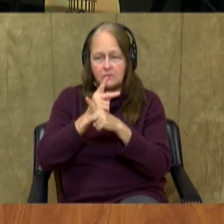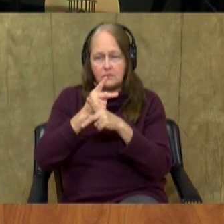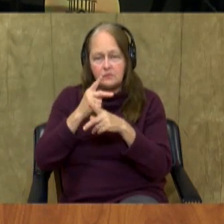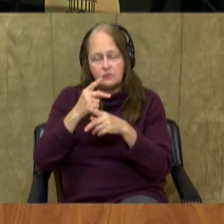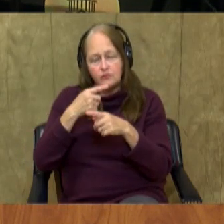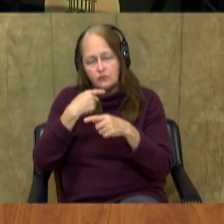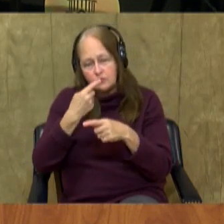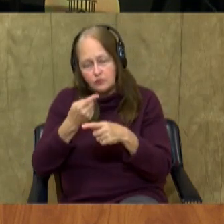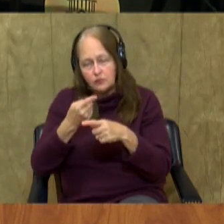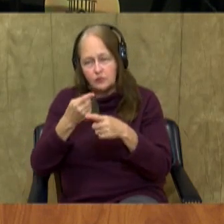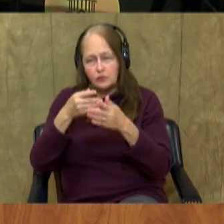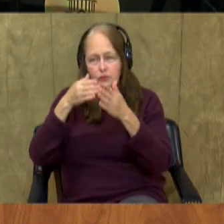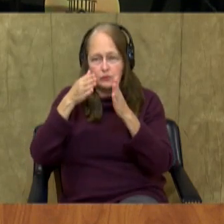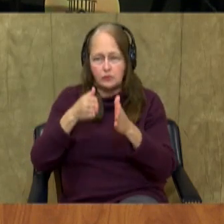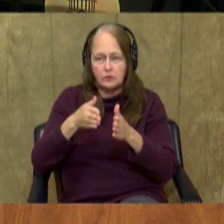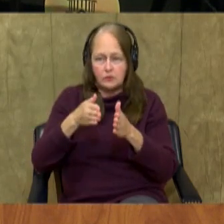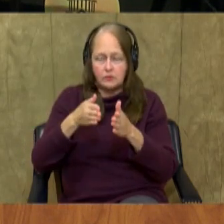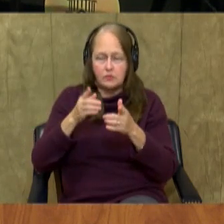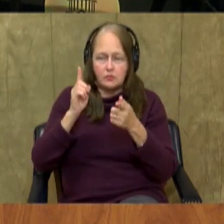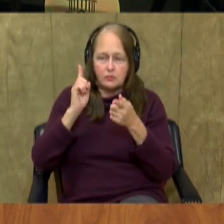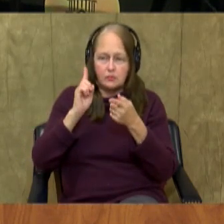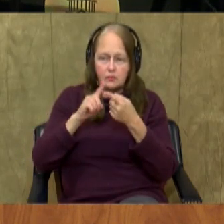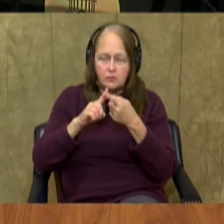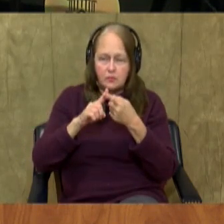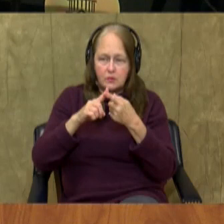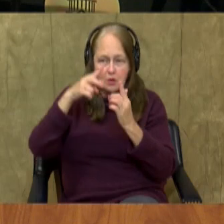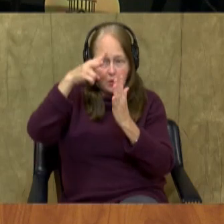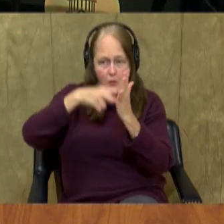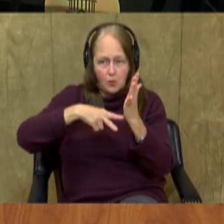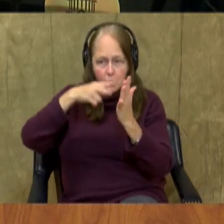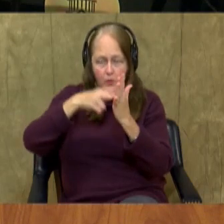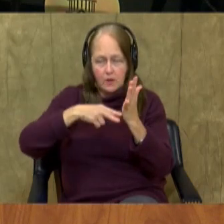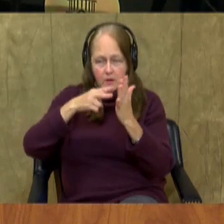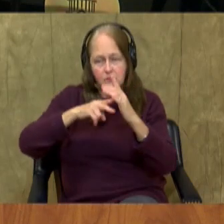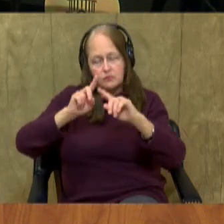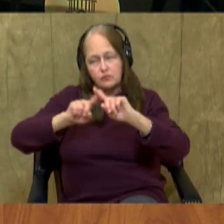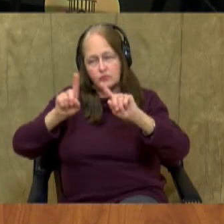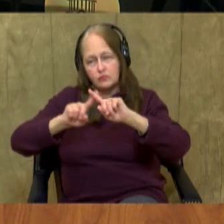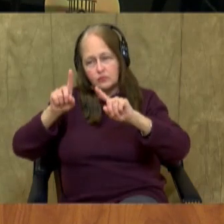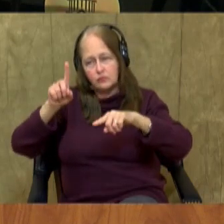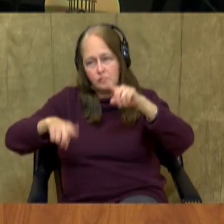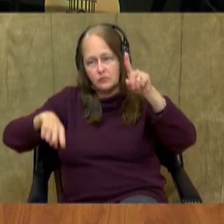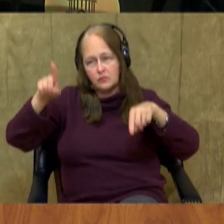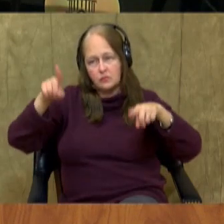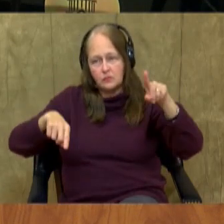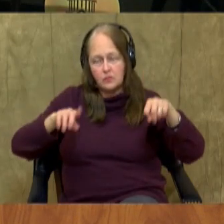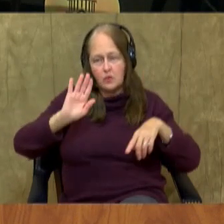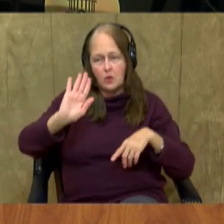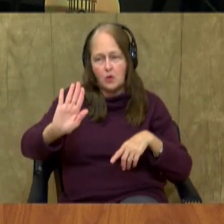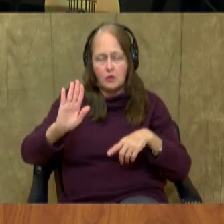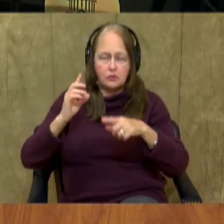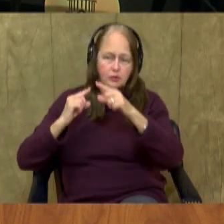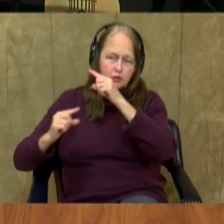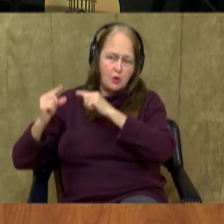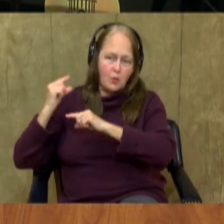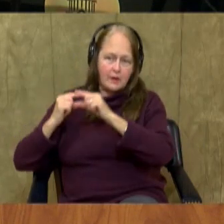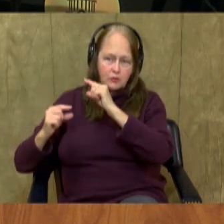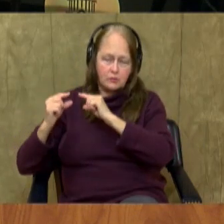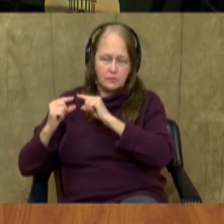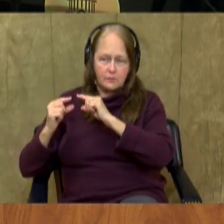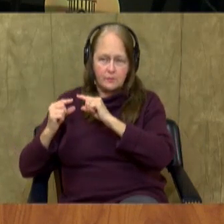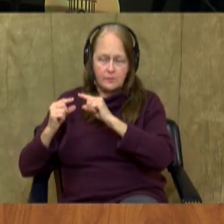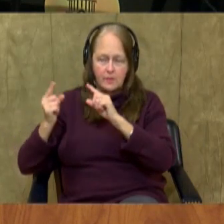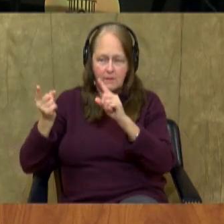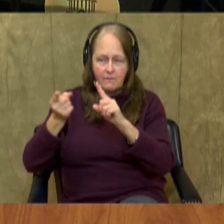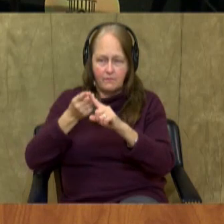students, we must allow students to read diverse texts from their own generation. As